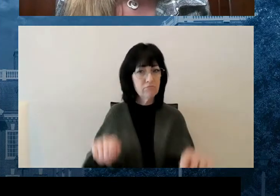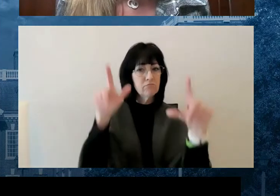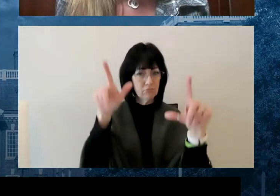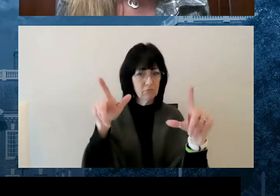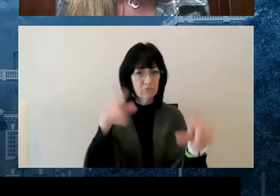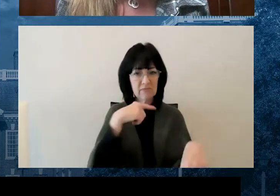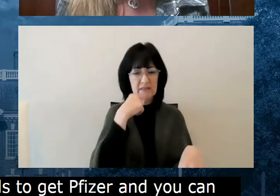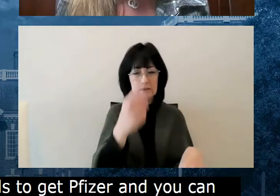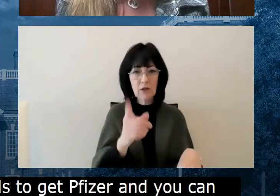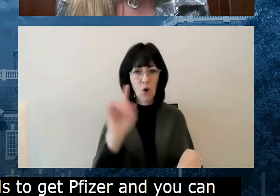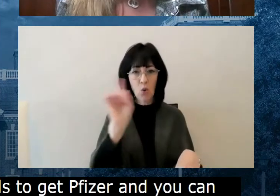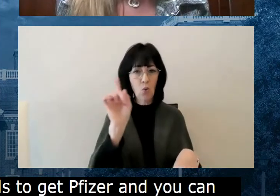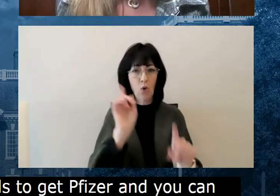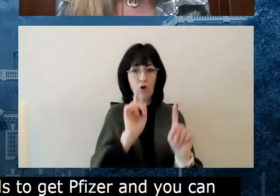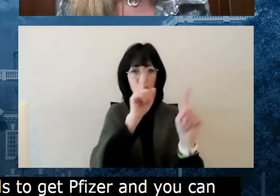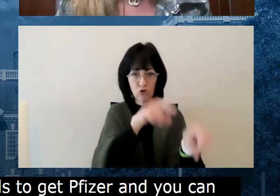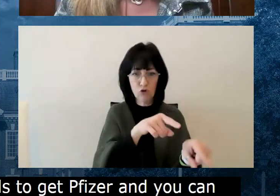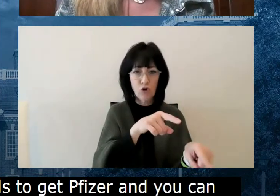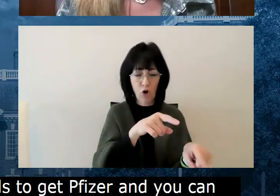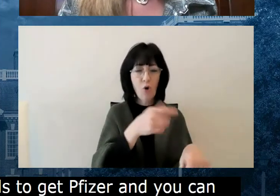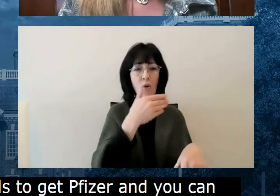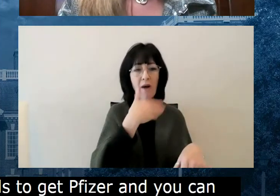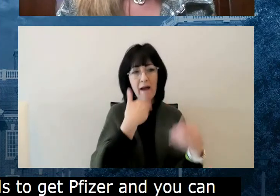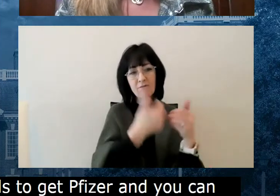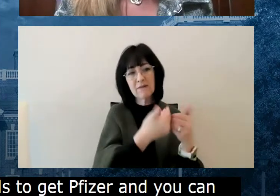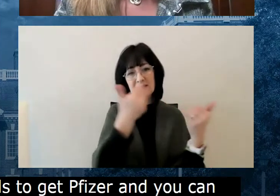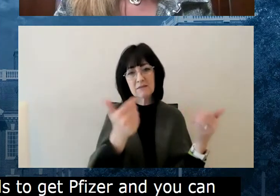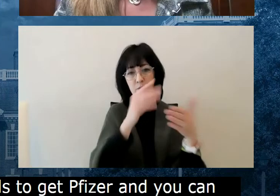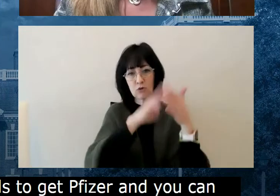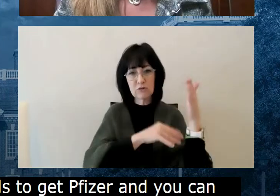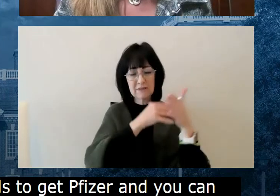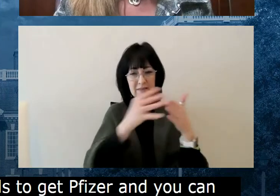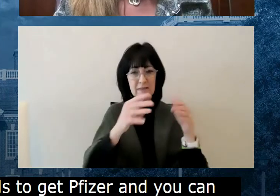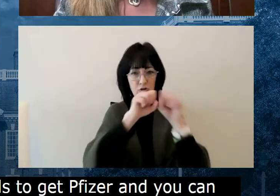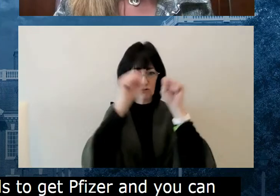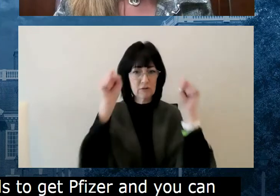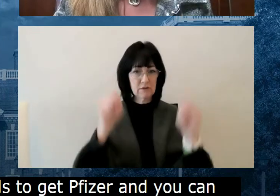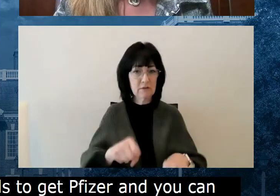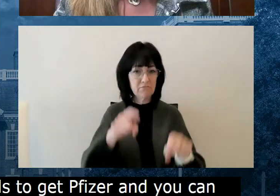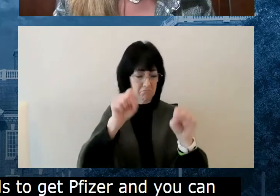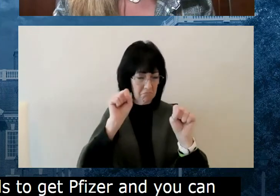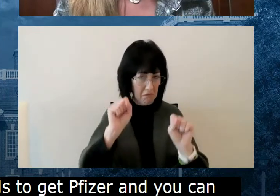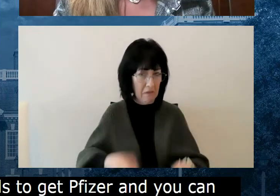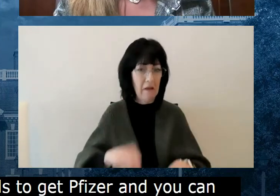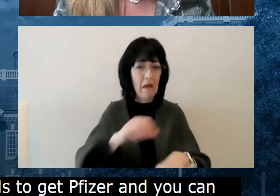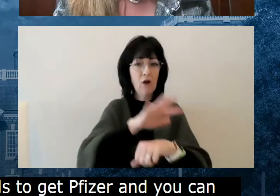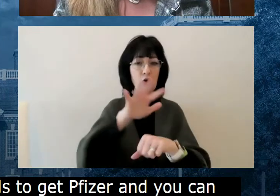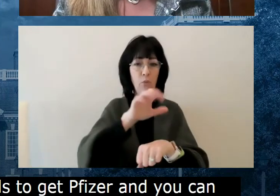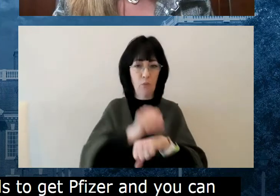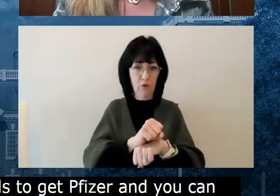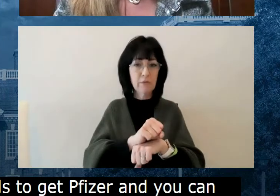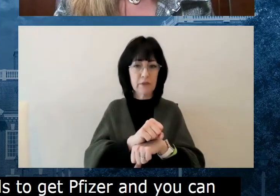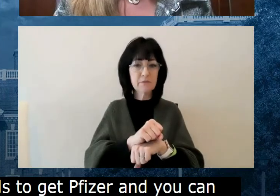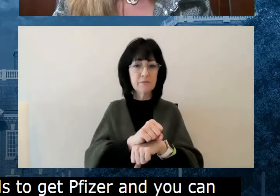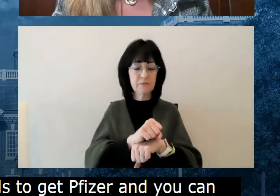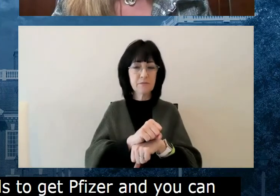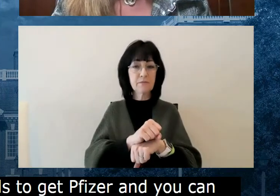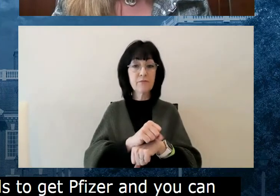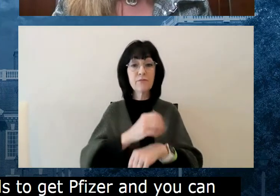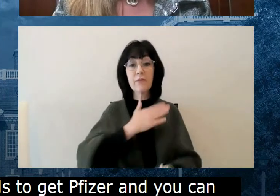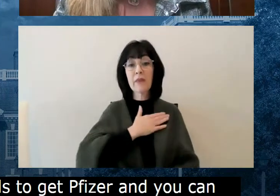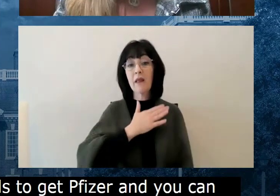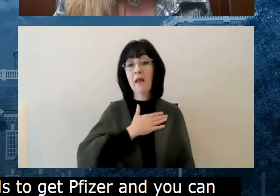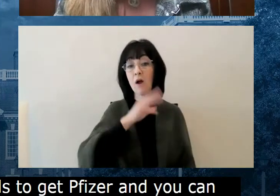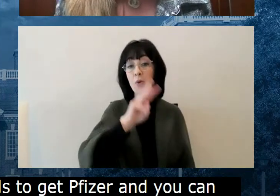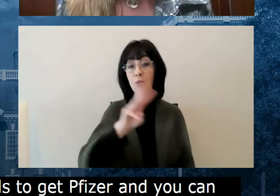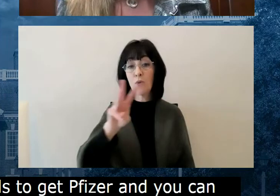provider's separate scheduling system so that you can try to make an appointment. Also on our website, you can find